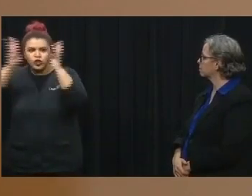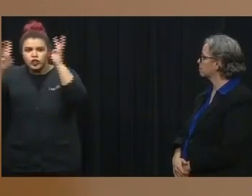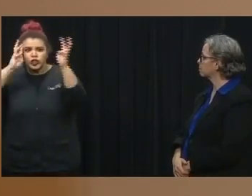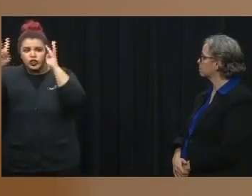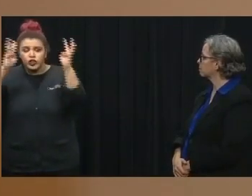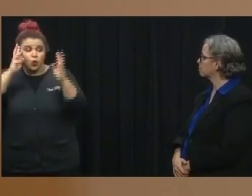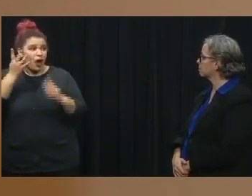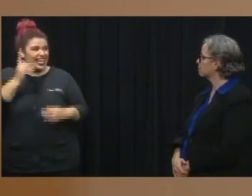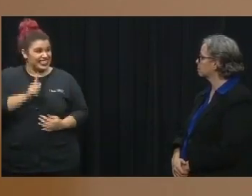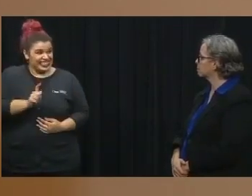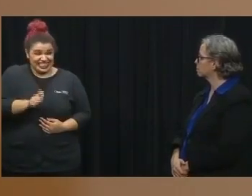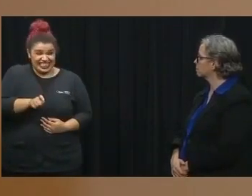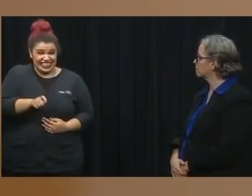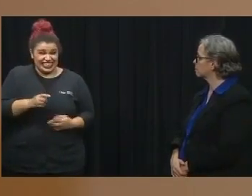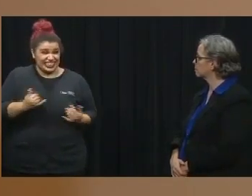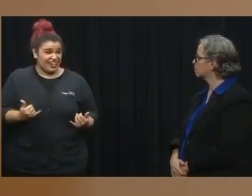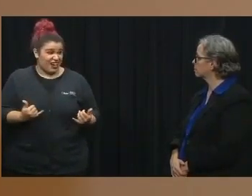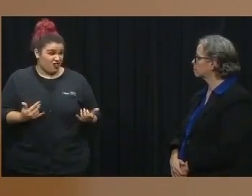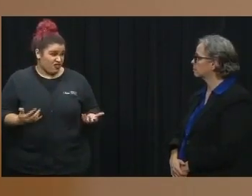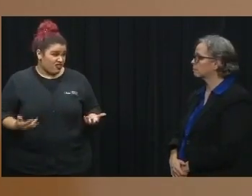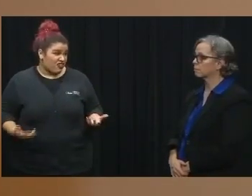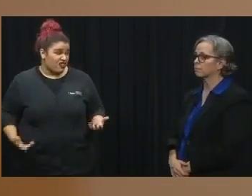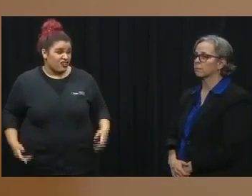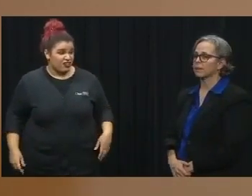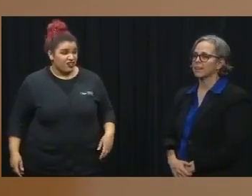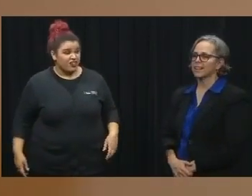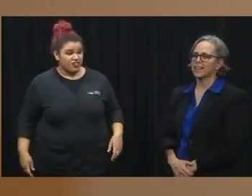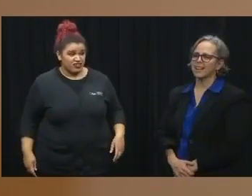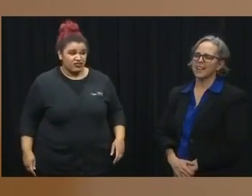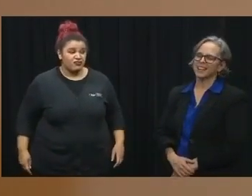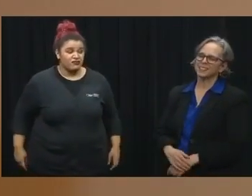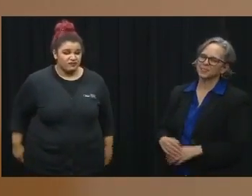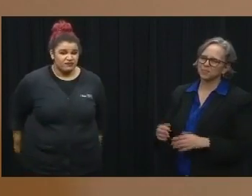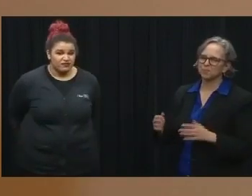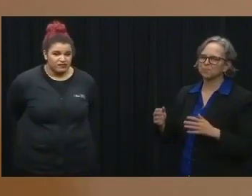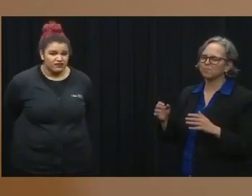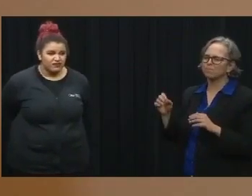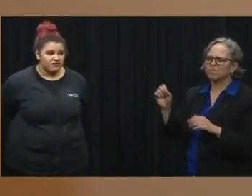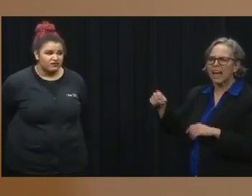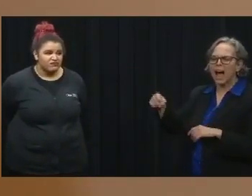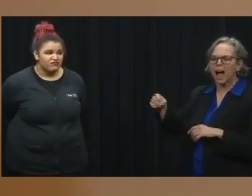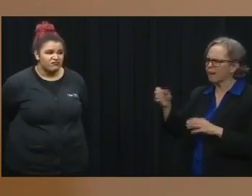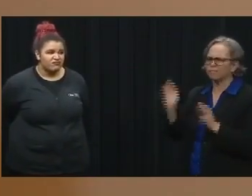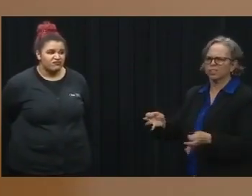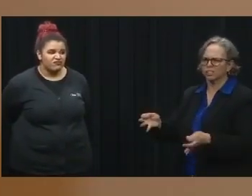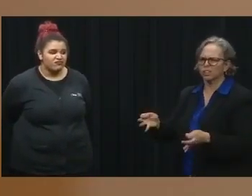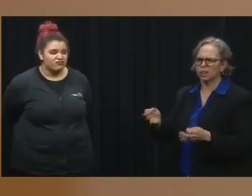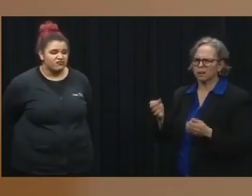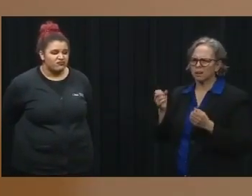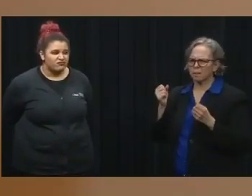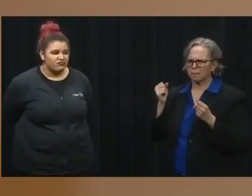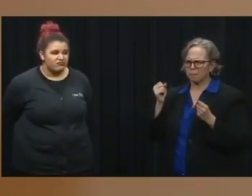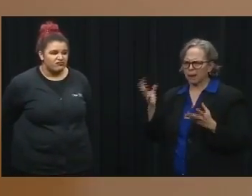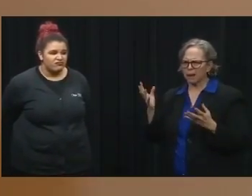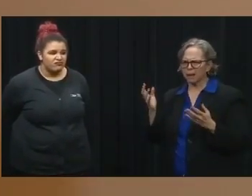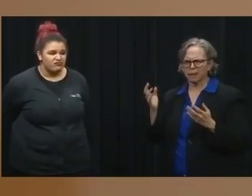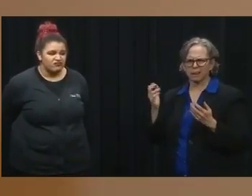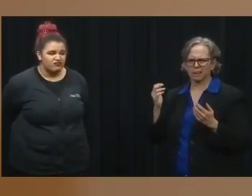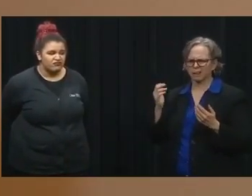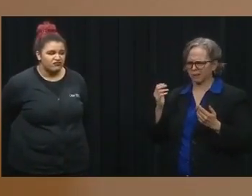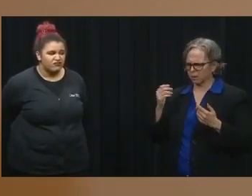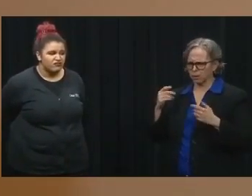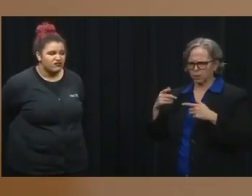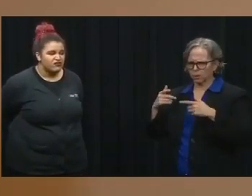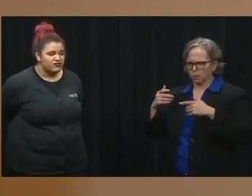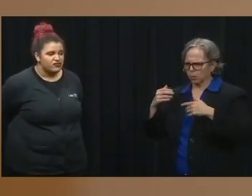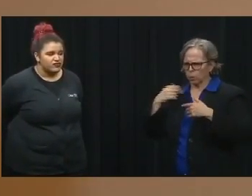of our society are going to transform through this. And you know, yesterday we were asked a lot about the public health system in